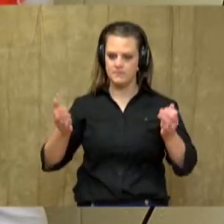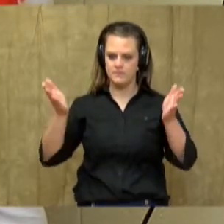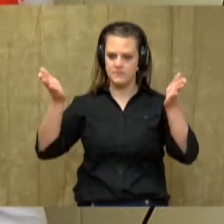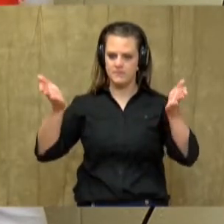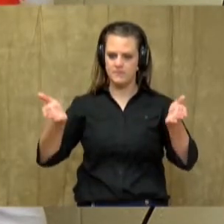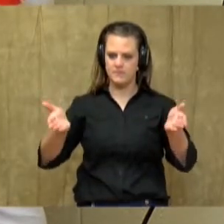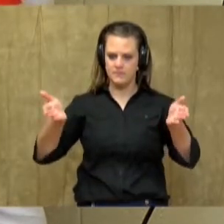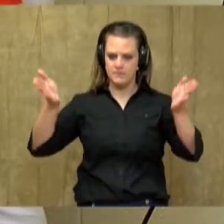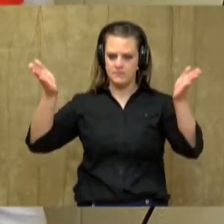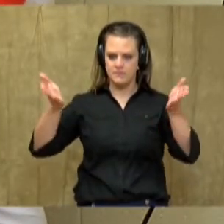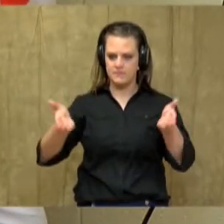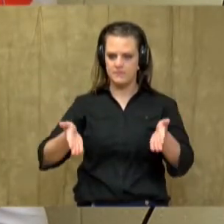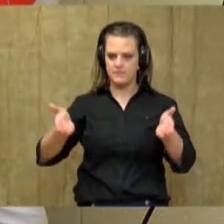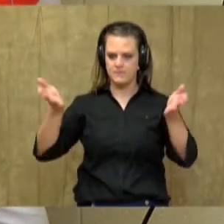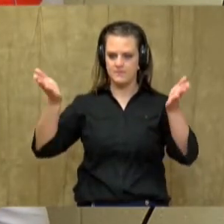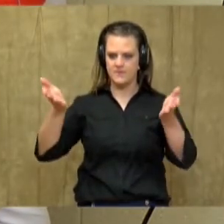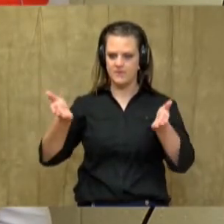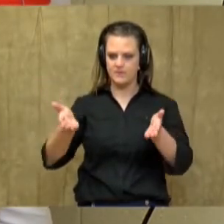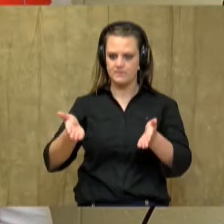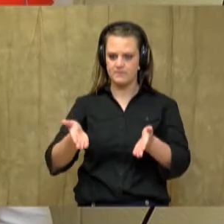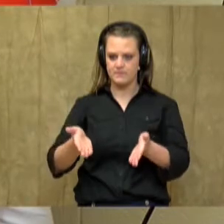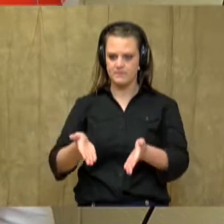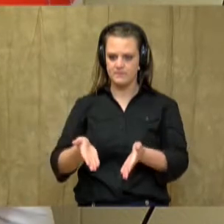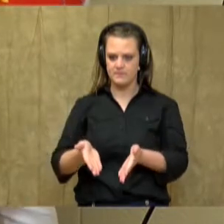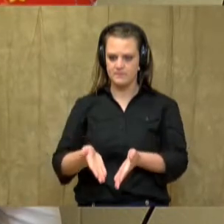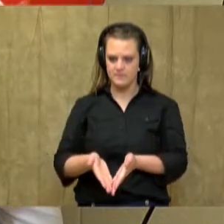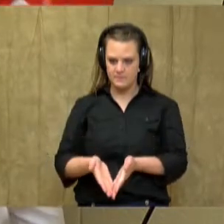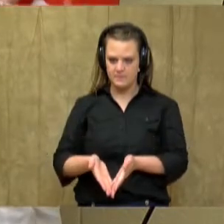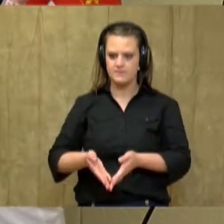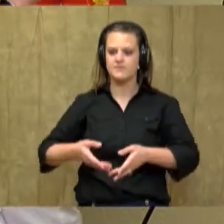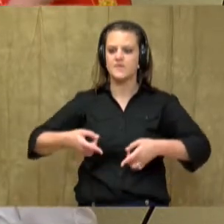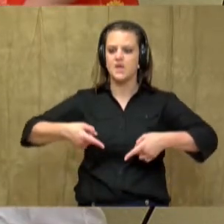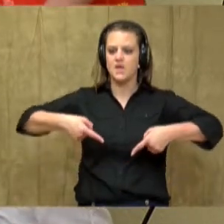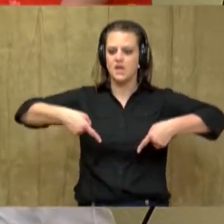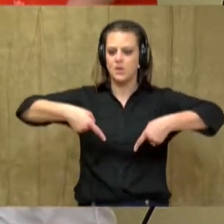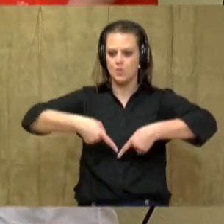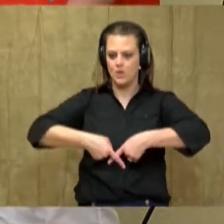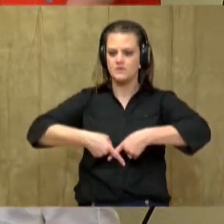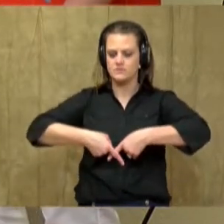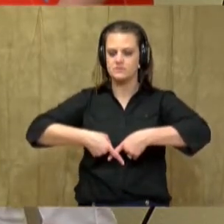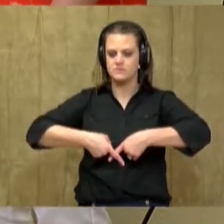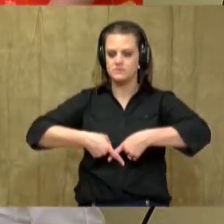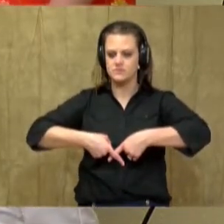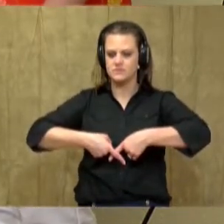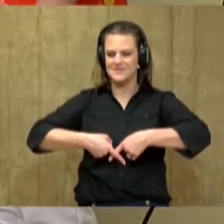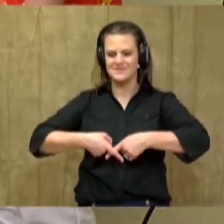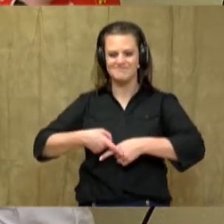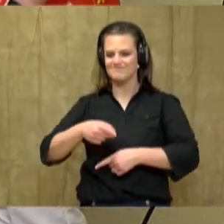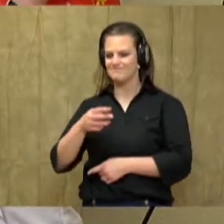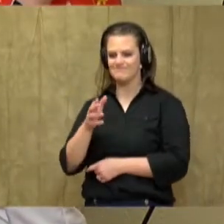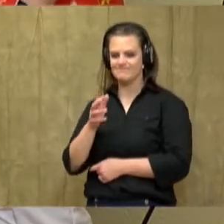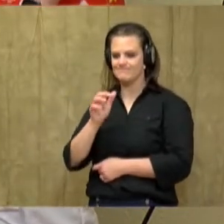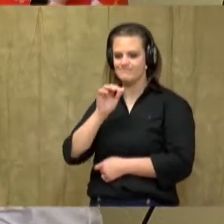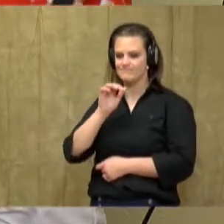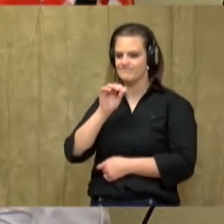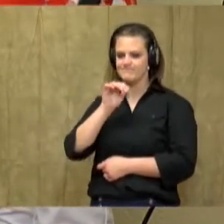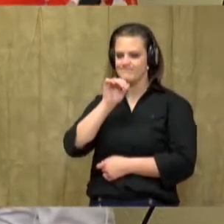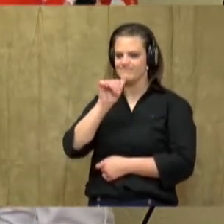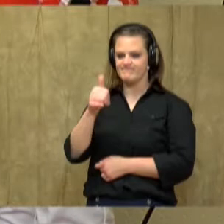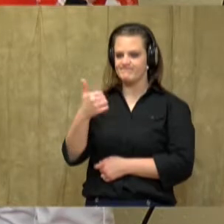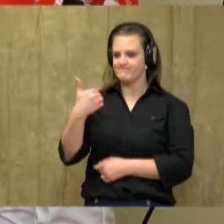continue going, if we were to extend those lines, they would eventually cross. So that